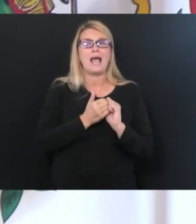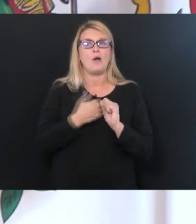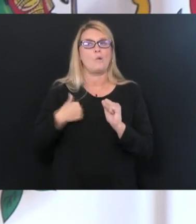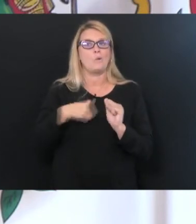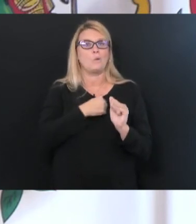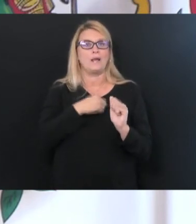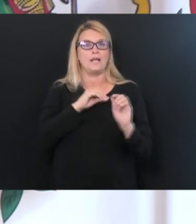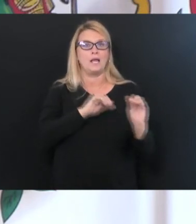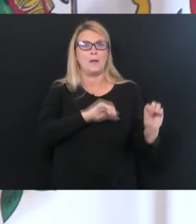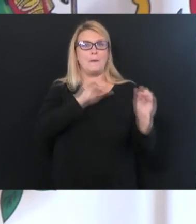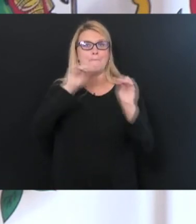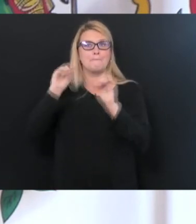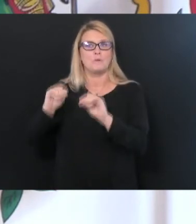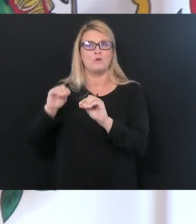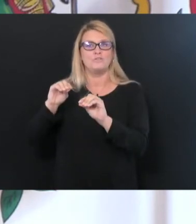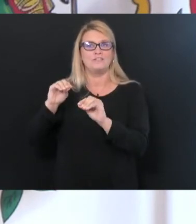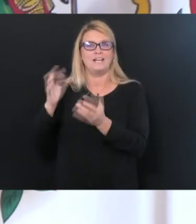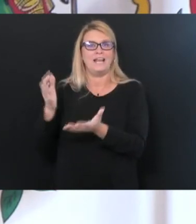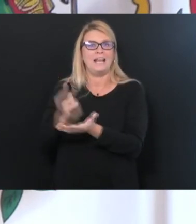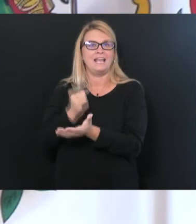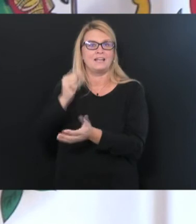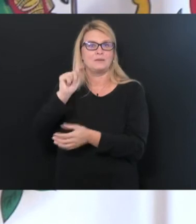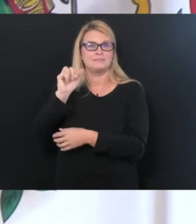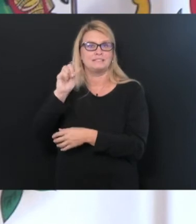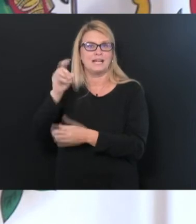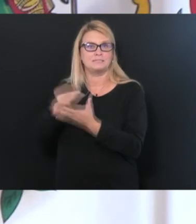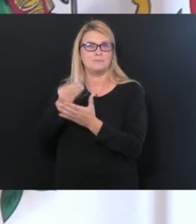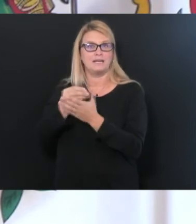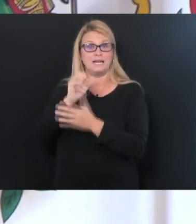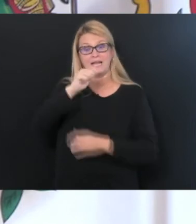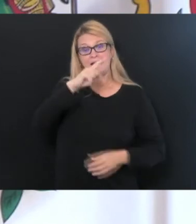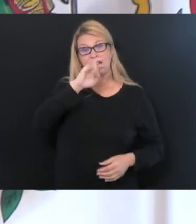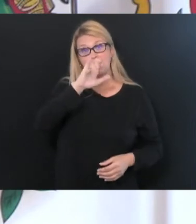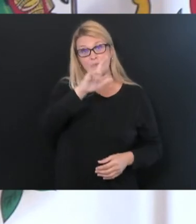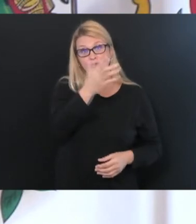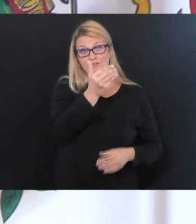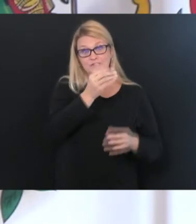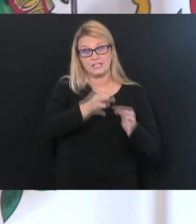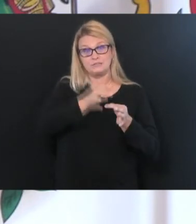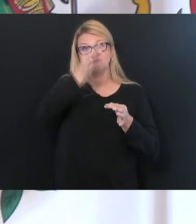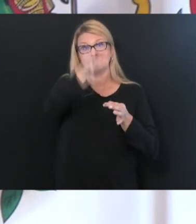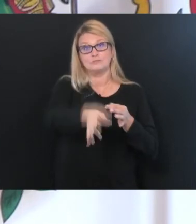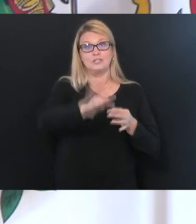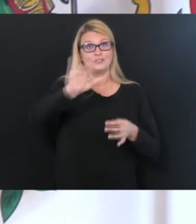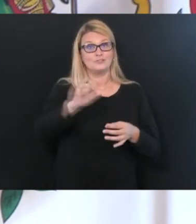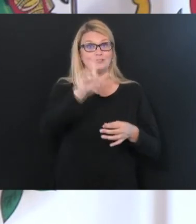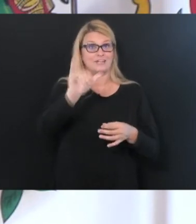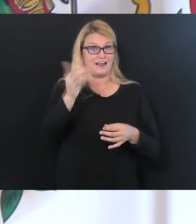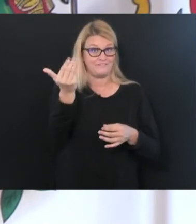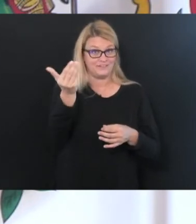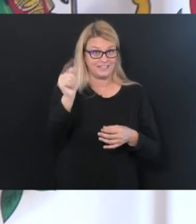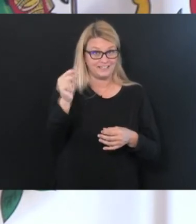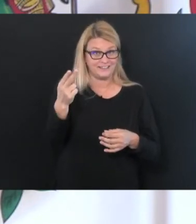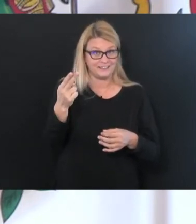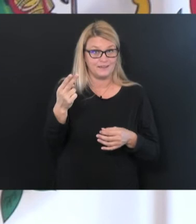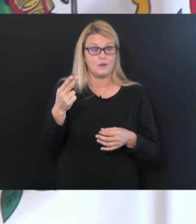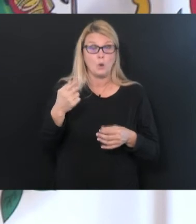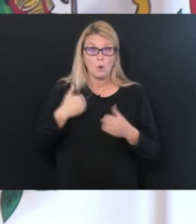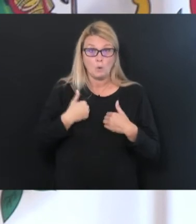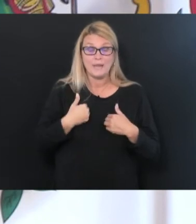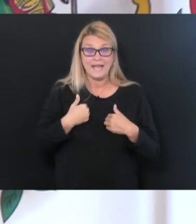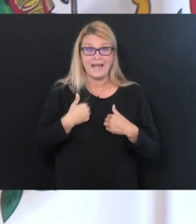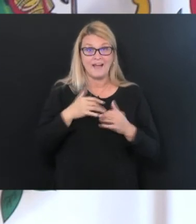income tax money from April 15th into July the 15th. The backup is we